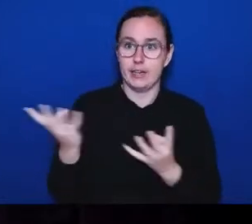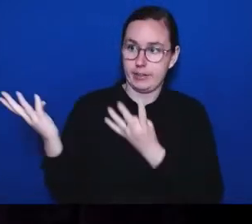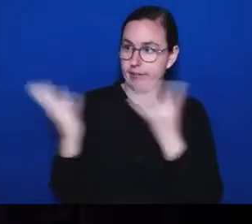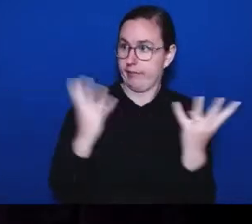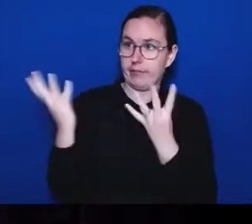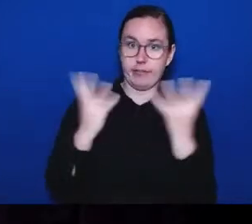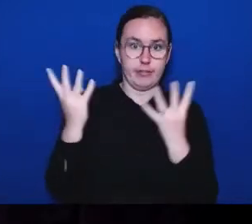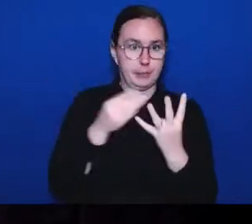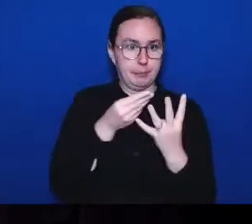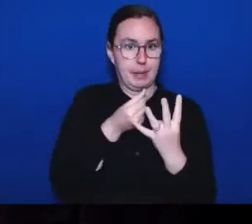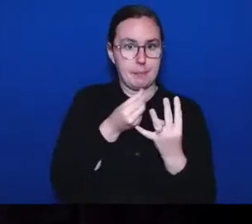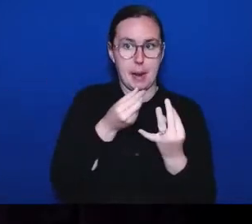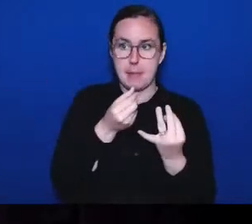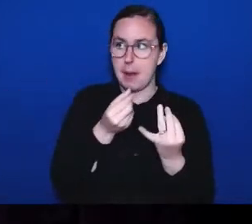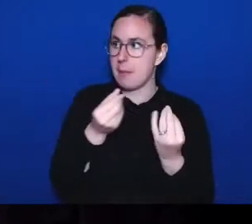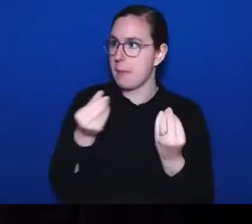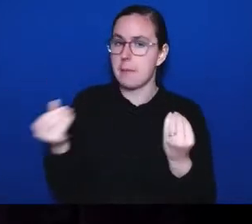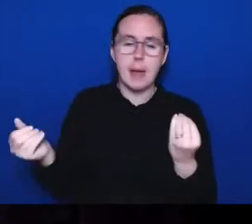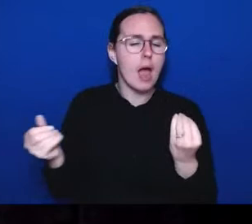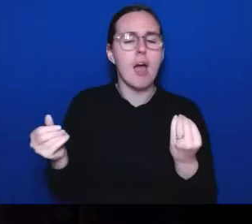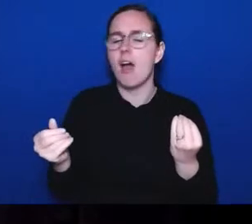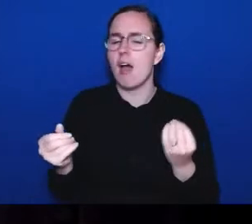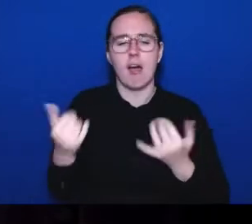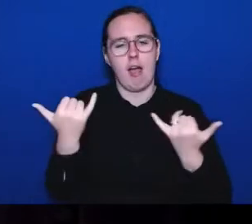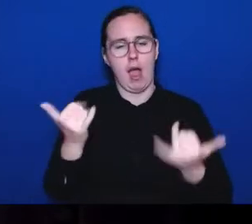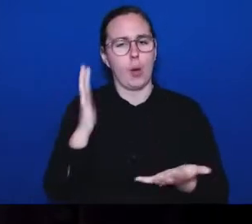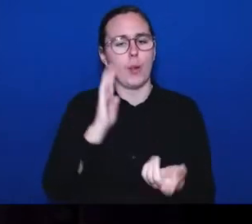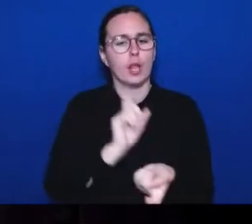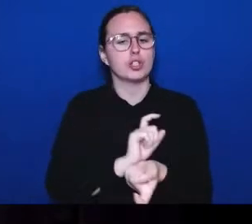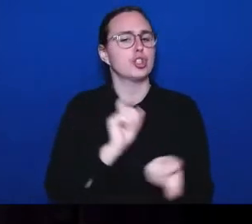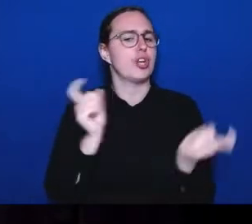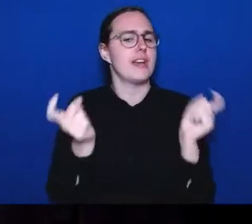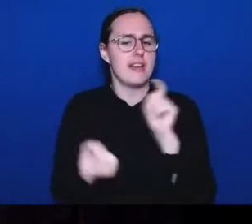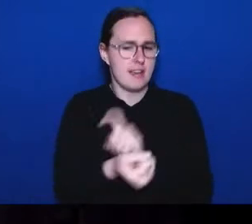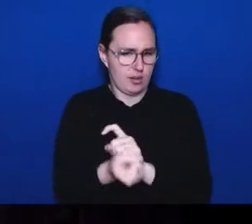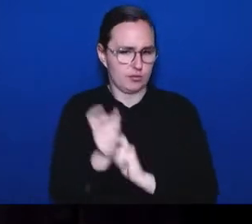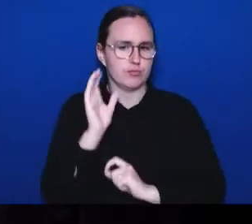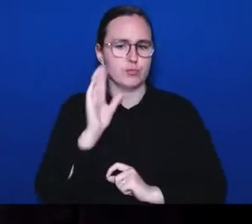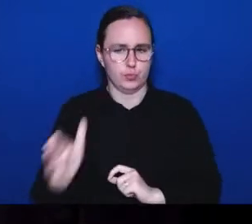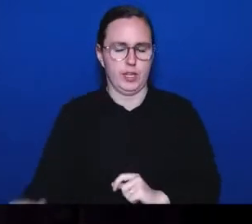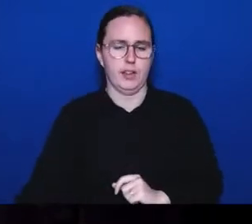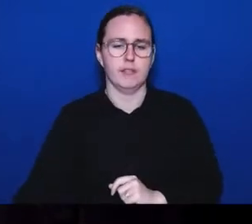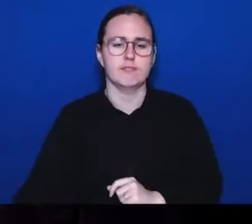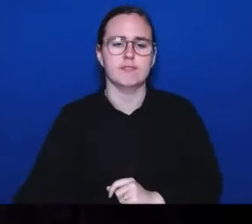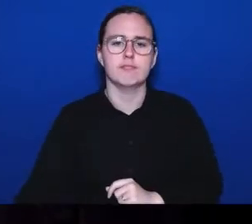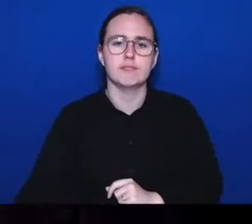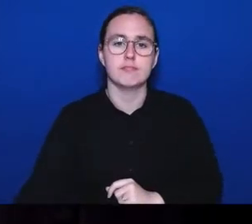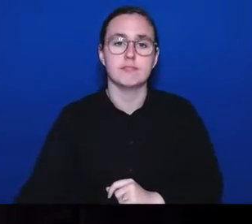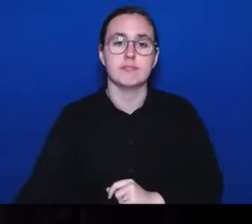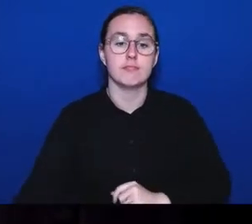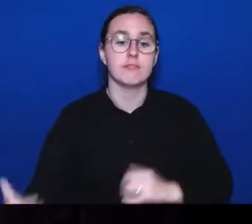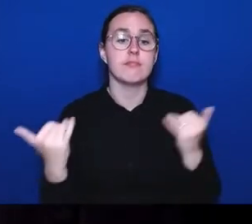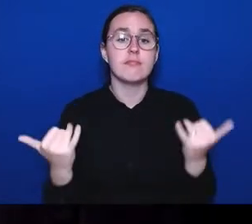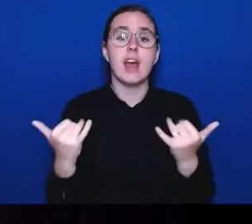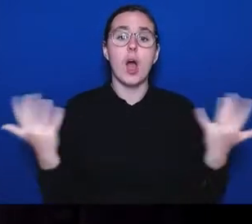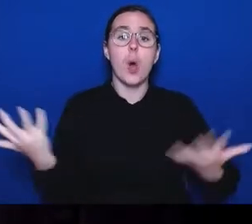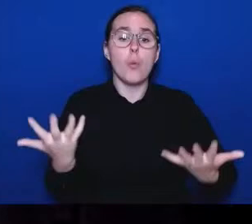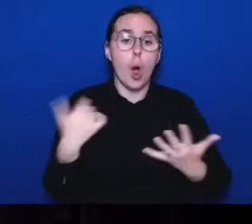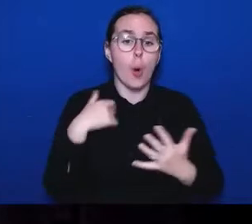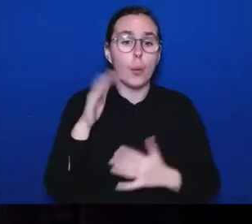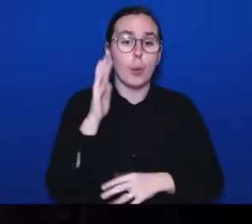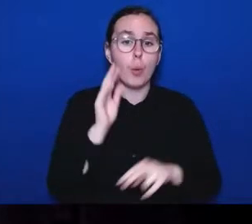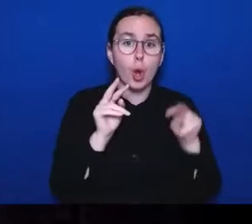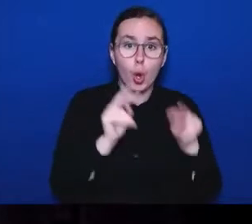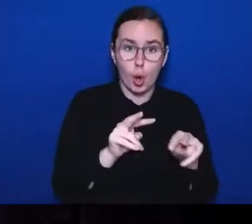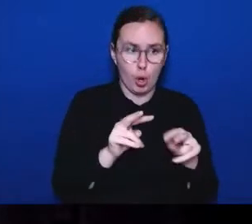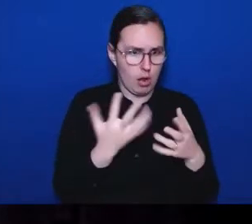model takes into account five factors, including the time a doctor spends with a patient, the number of patients a doctor sees